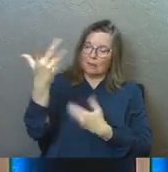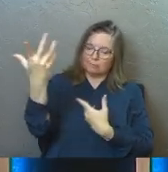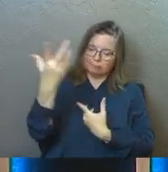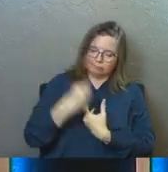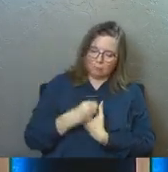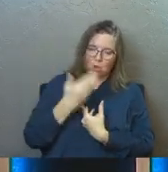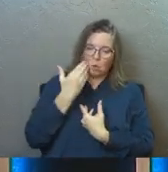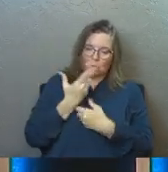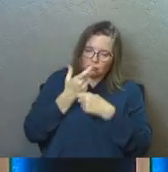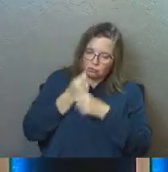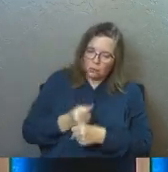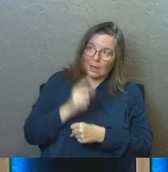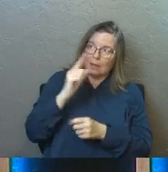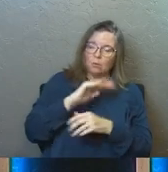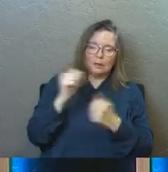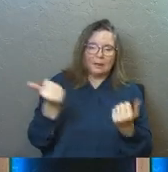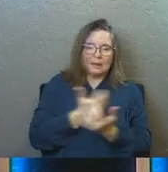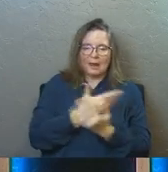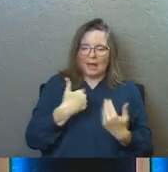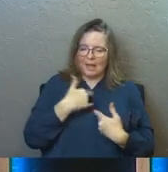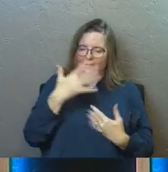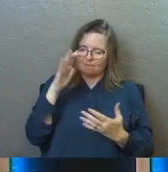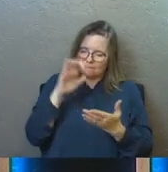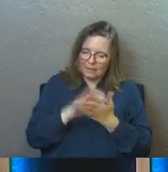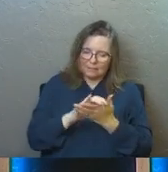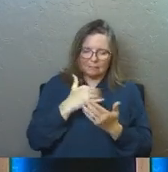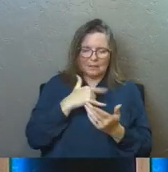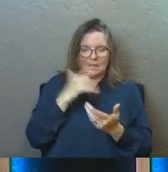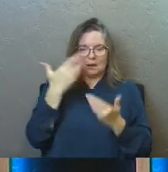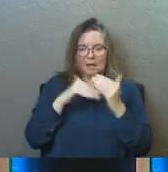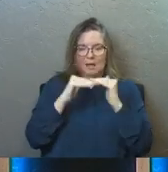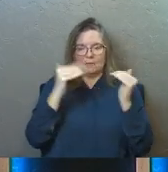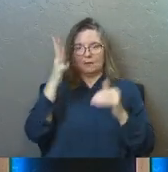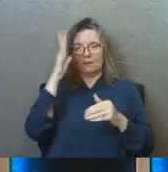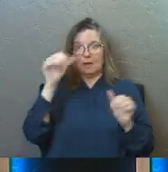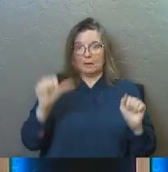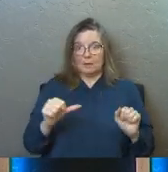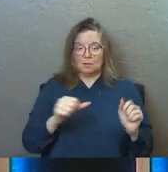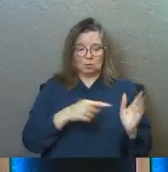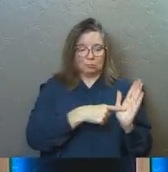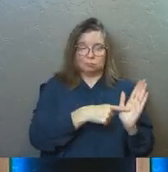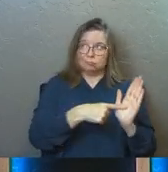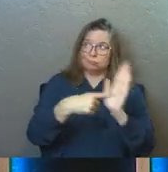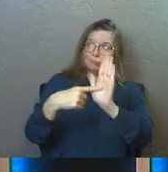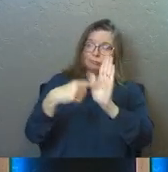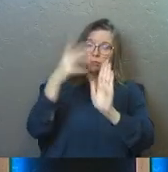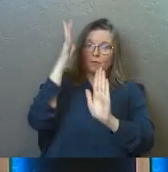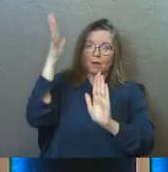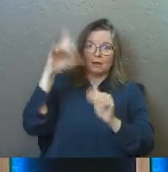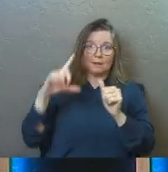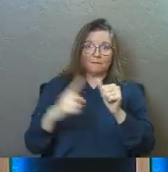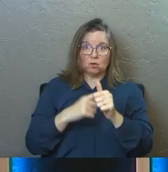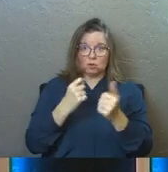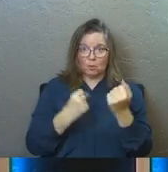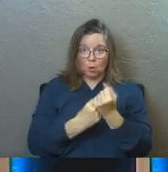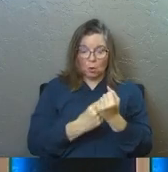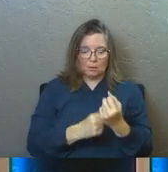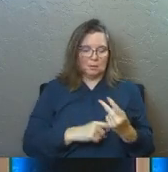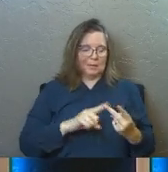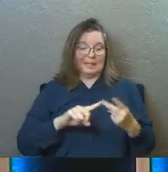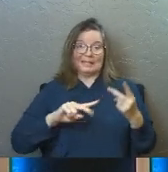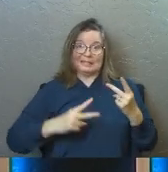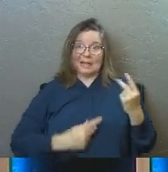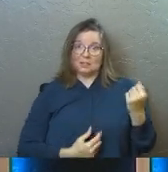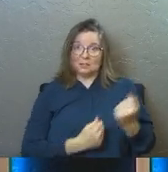Know that he's got you. Trust him with all of this. Have faith in our Heavenly Father's abilities, right? So he points David to the Father. That's his first support. The